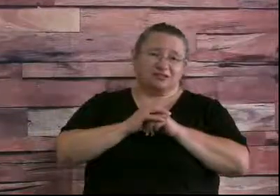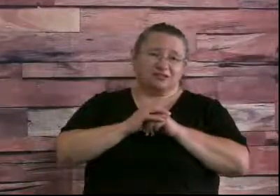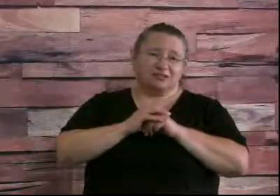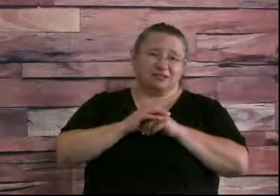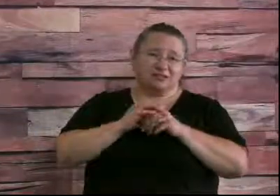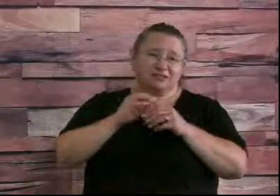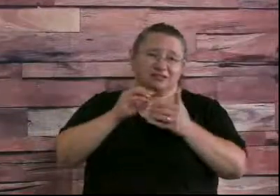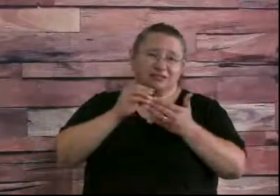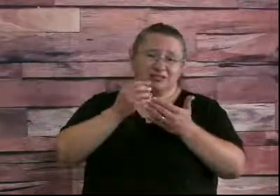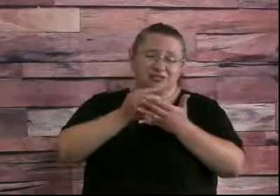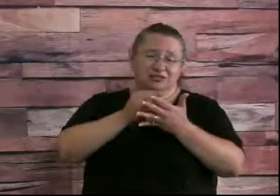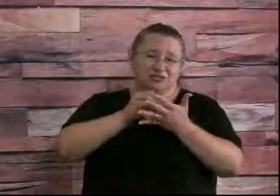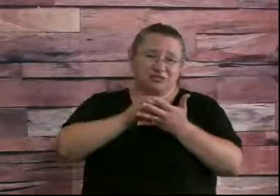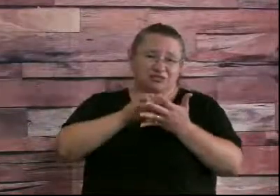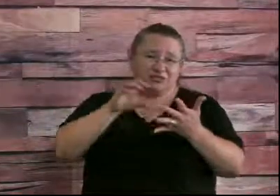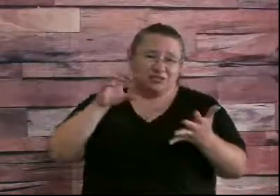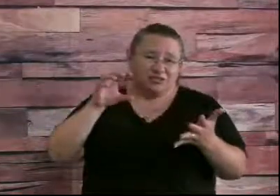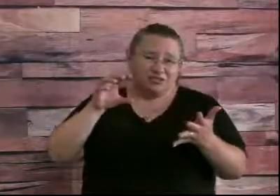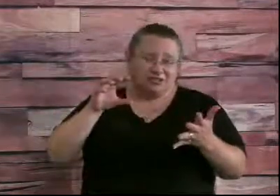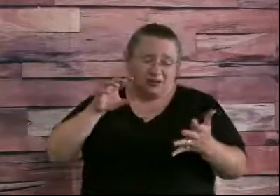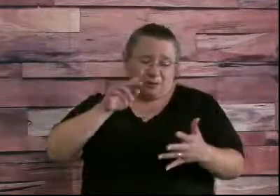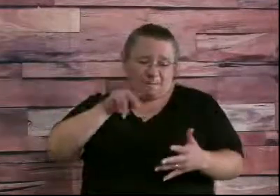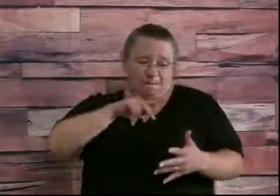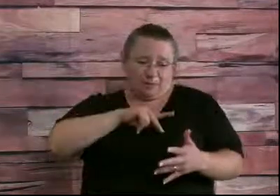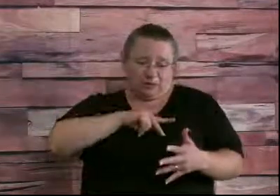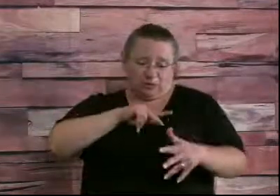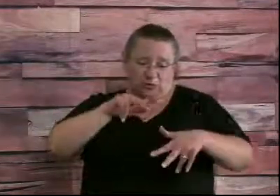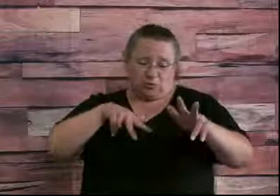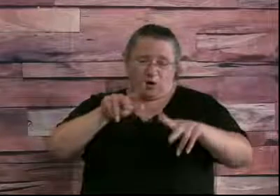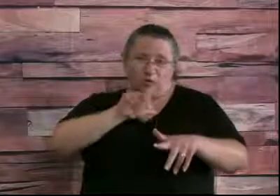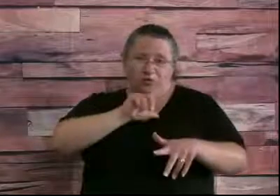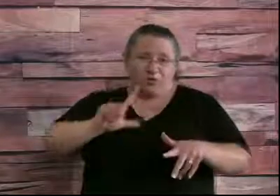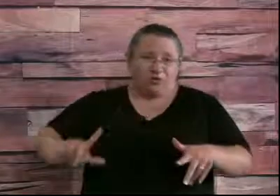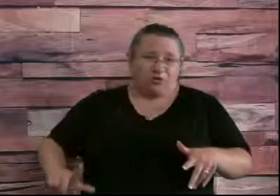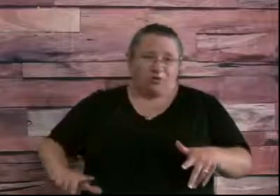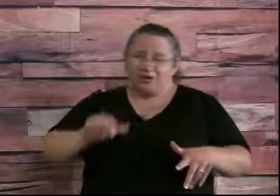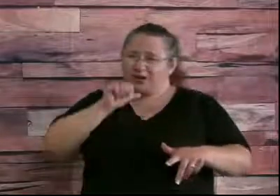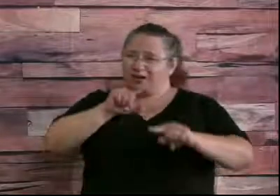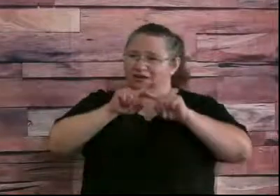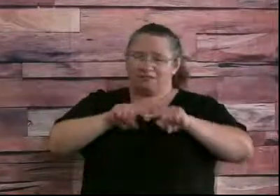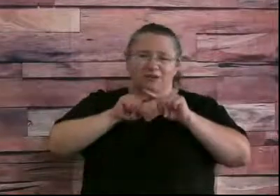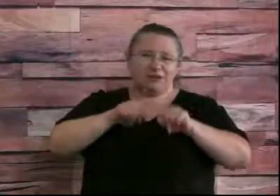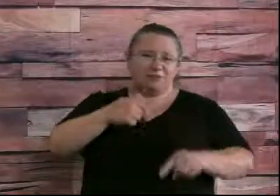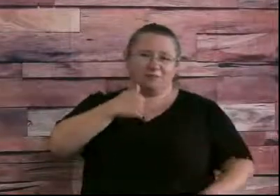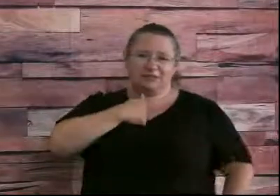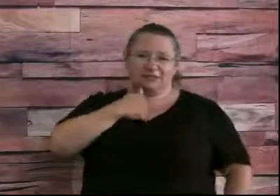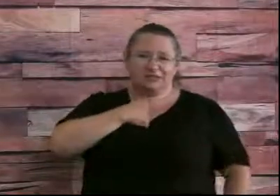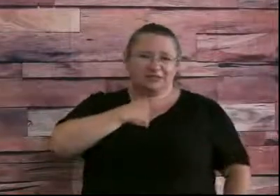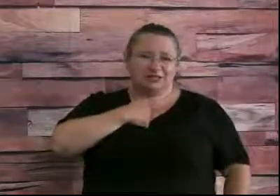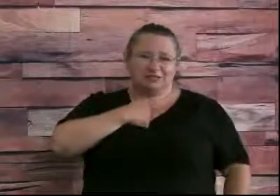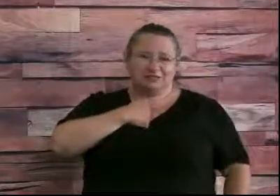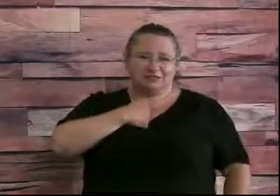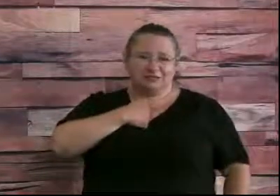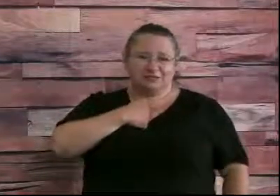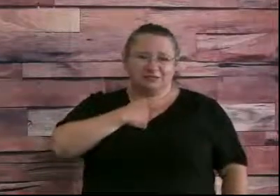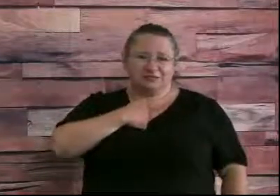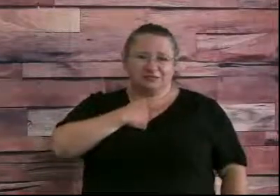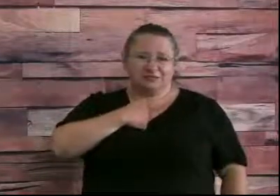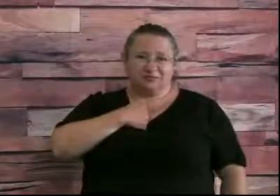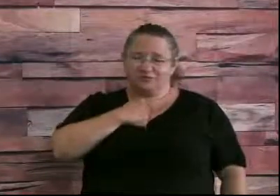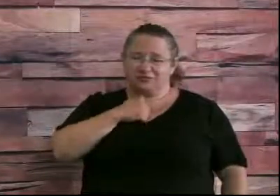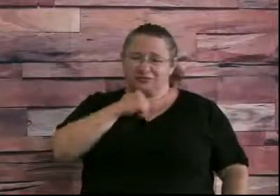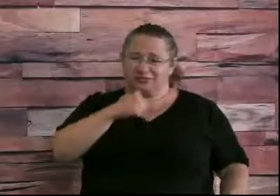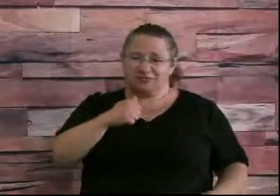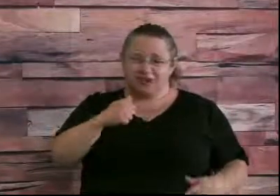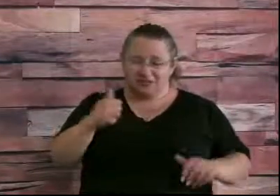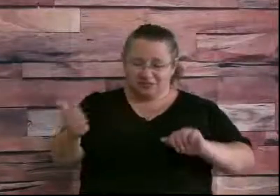student salvation and their personal walk with the Lord is not dependent on us, right? It's not